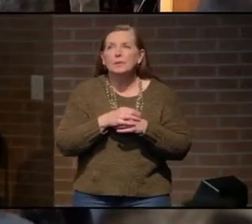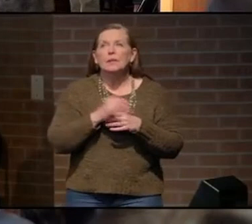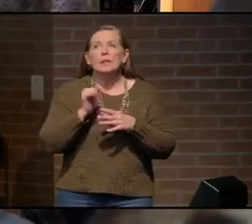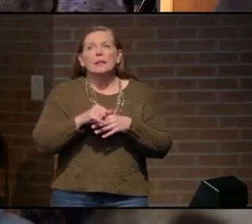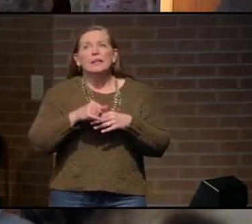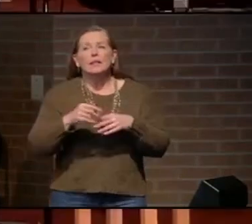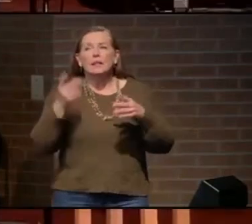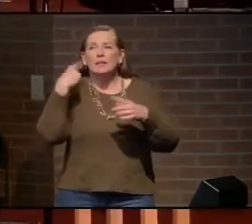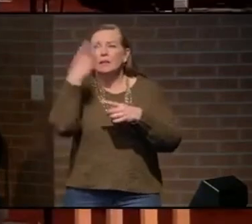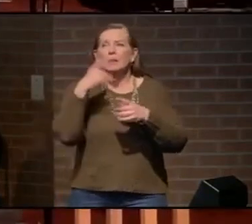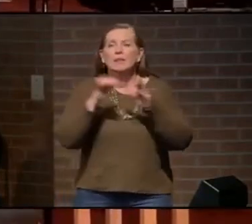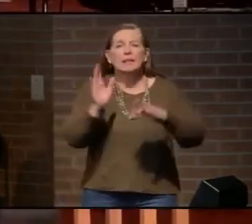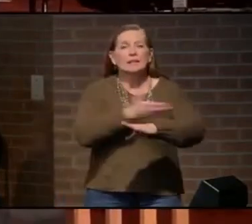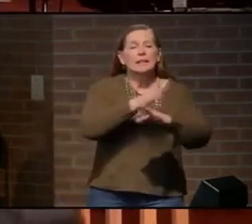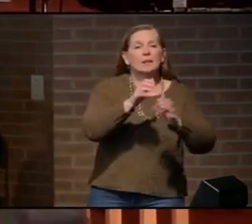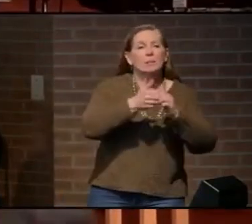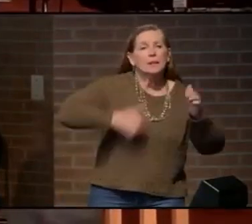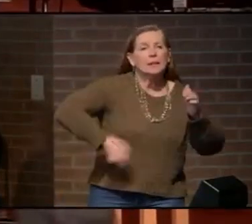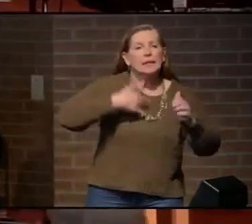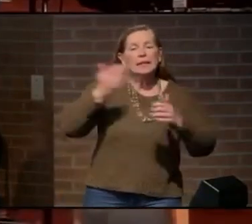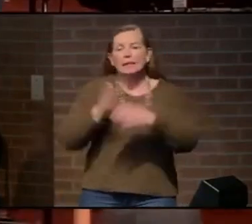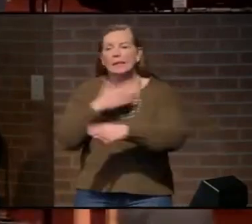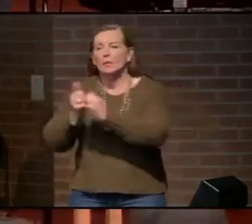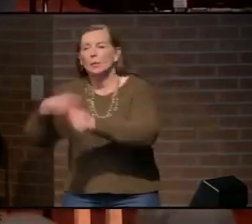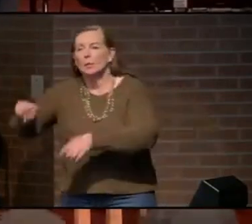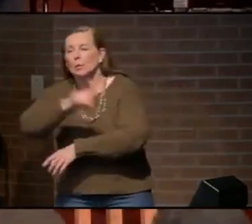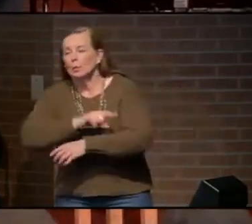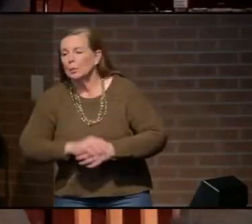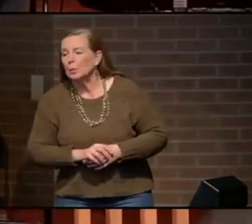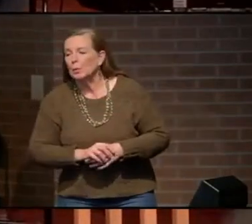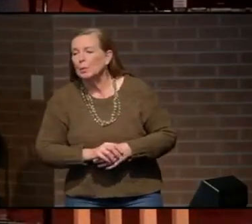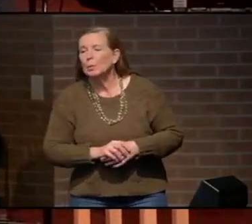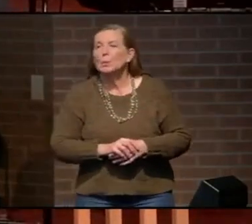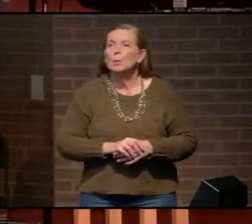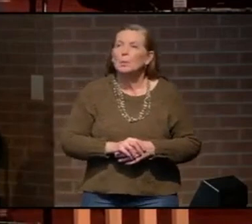The sound of me singing with you,